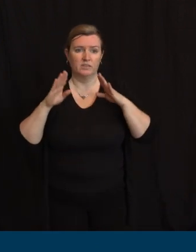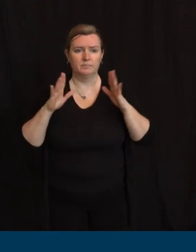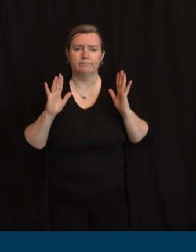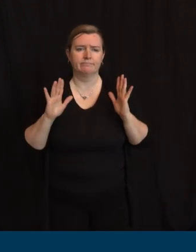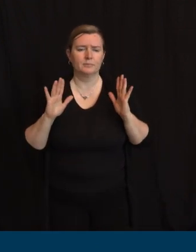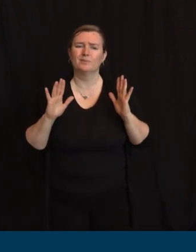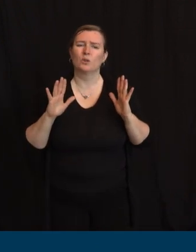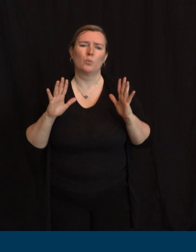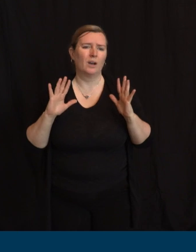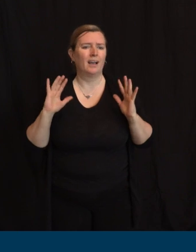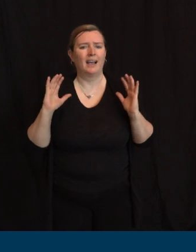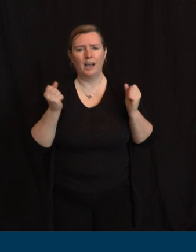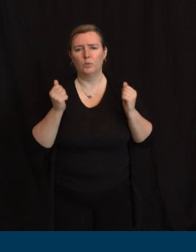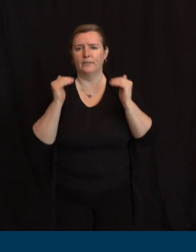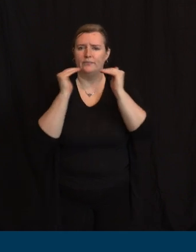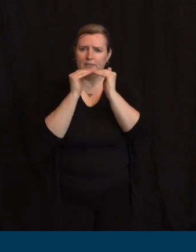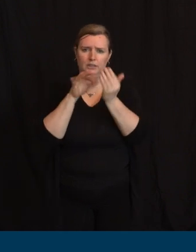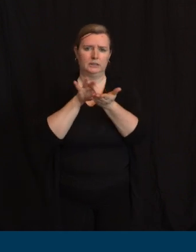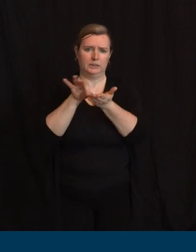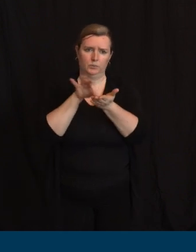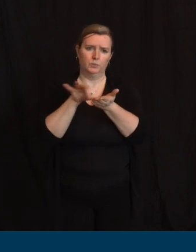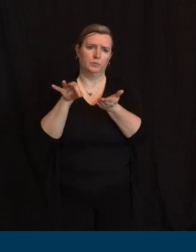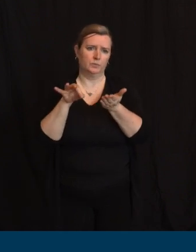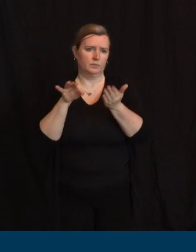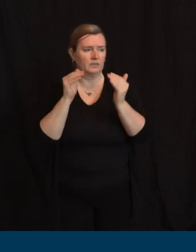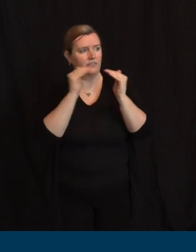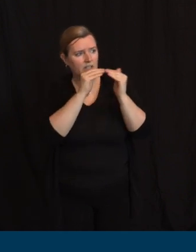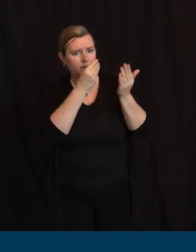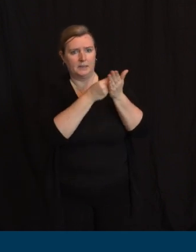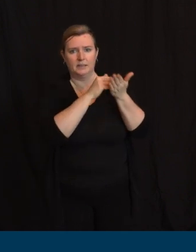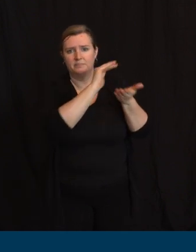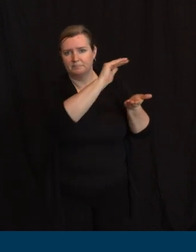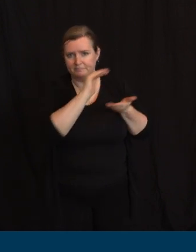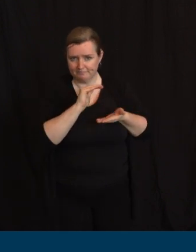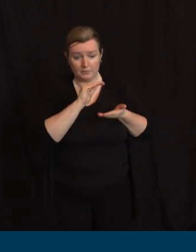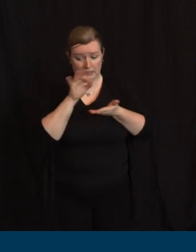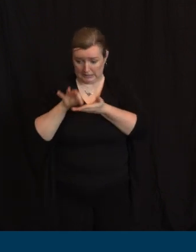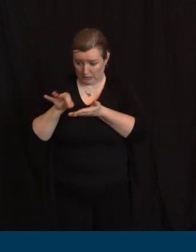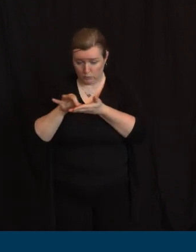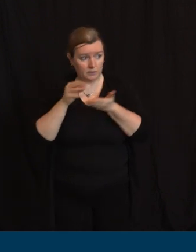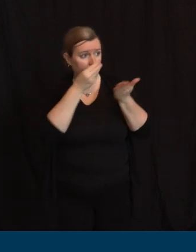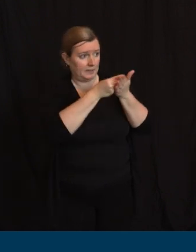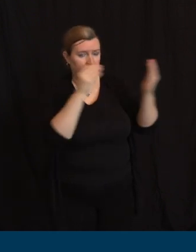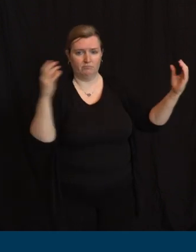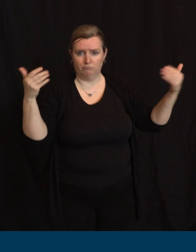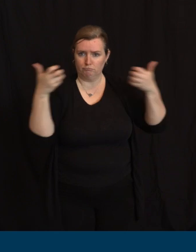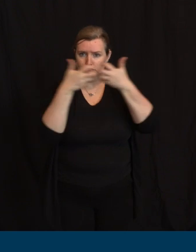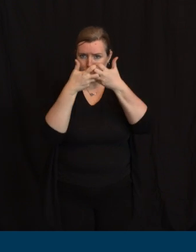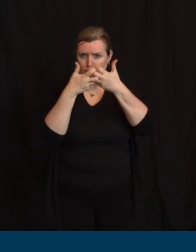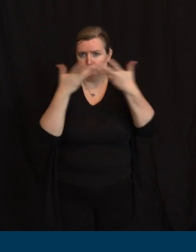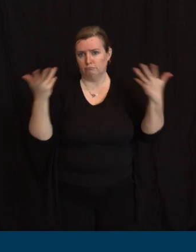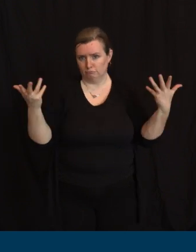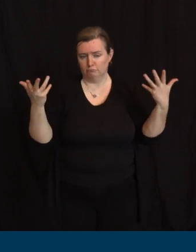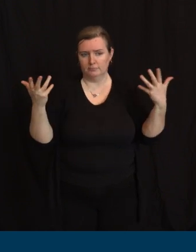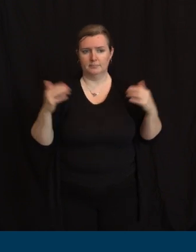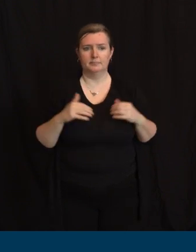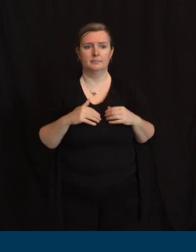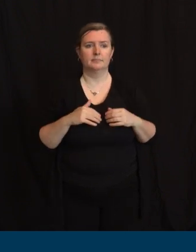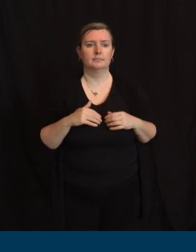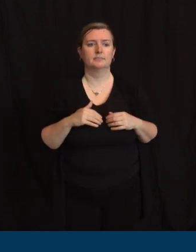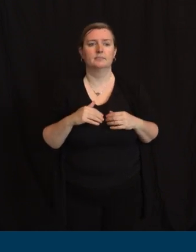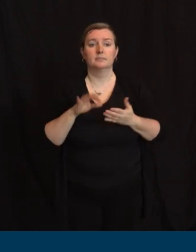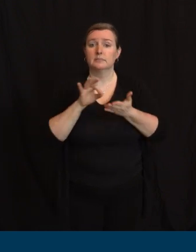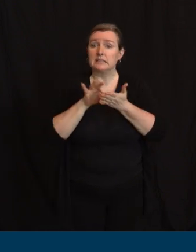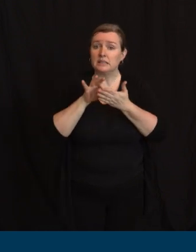for that. So whether delayed or not, it was a concern to begin with, and it remains a concern. I don't know that